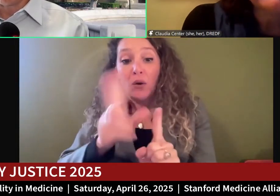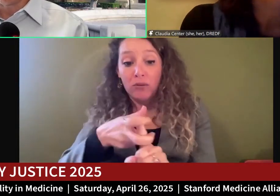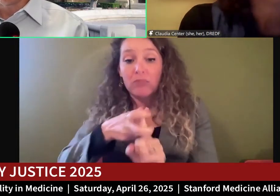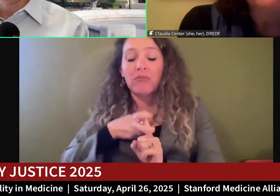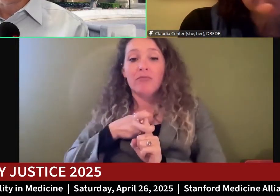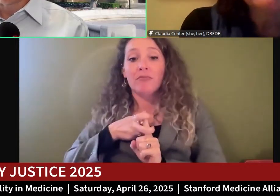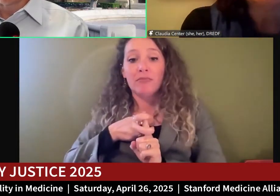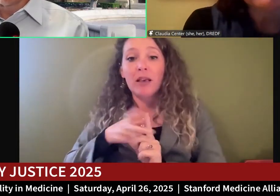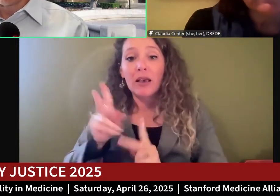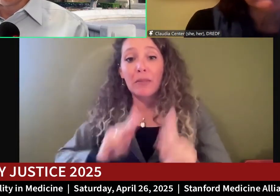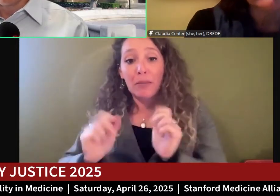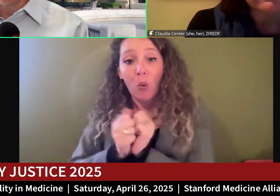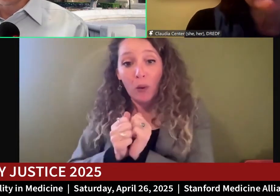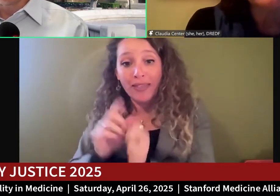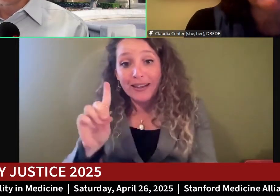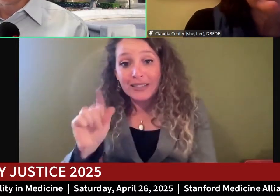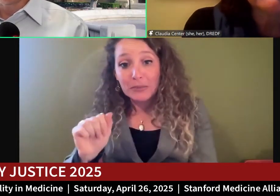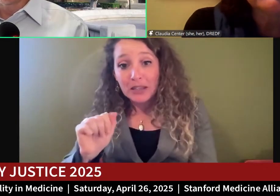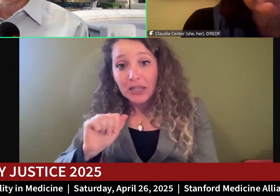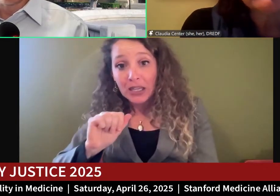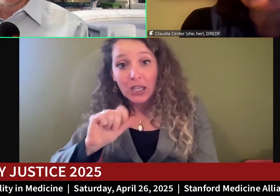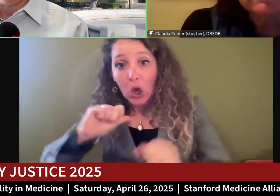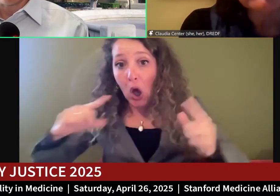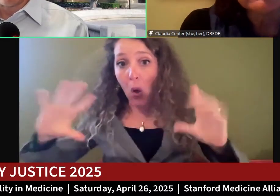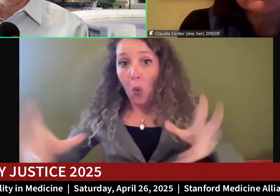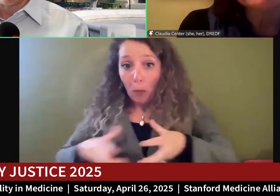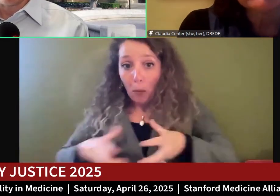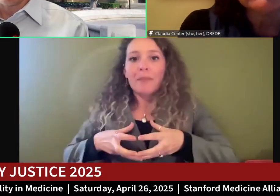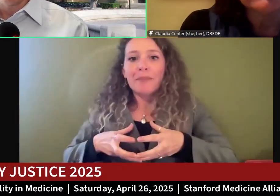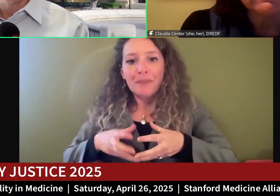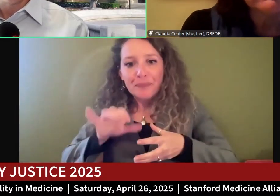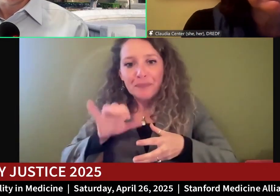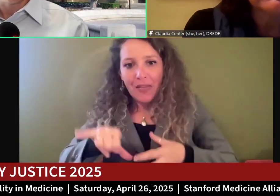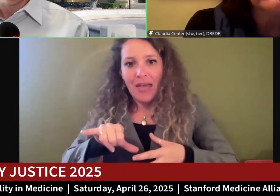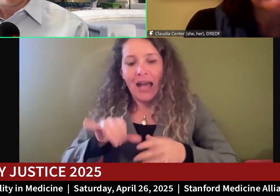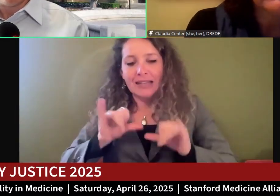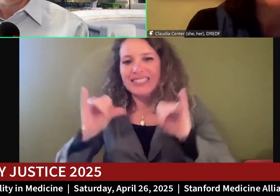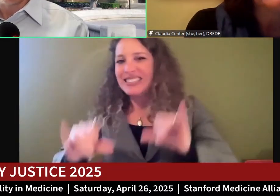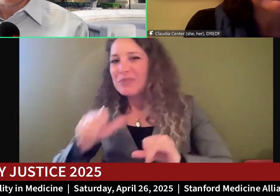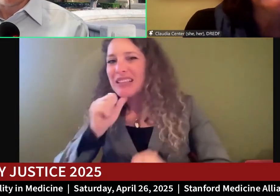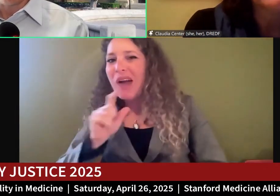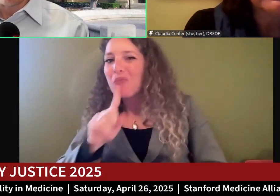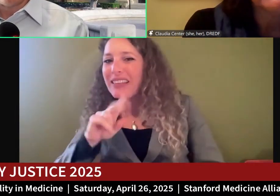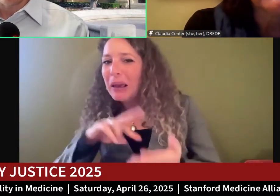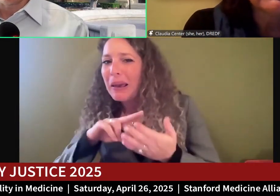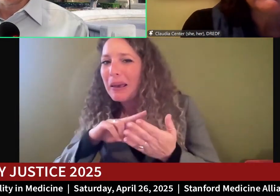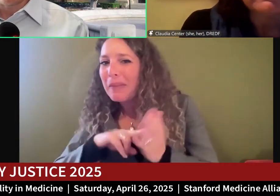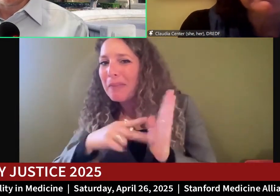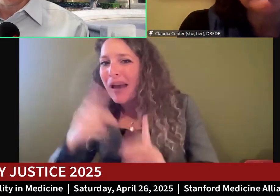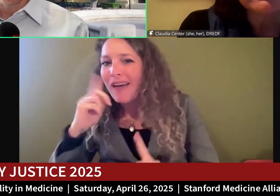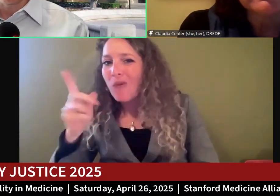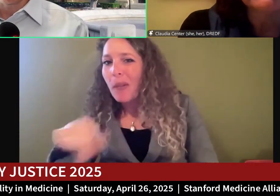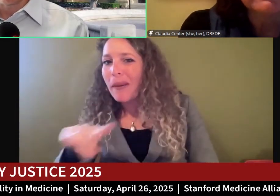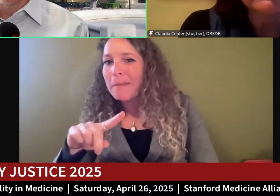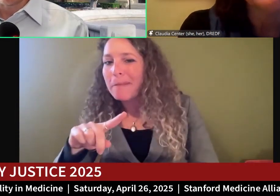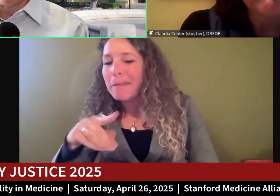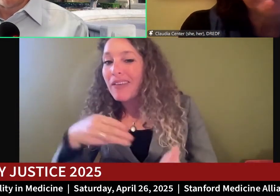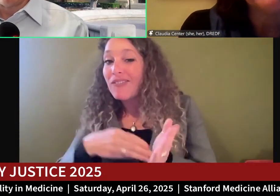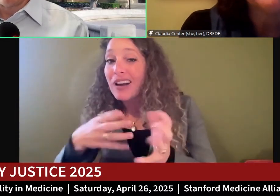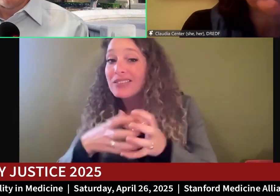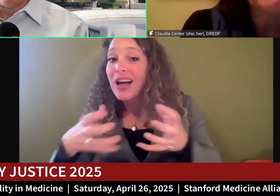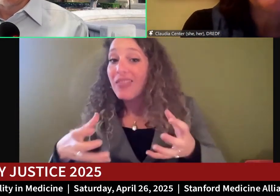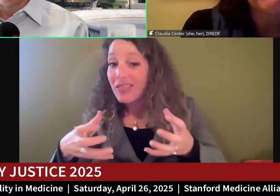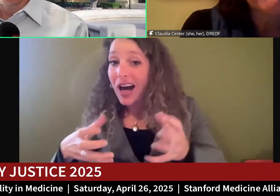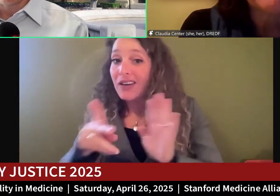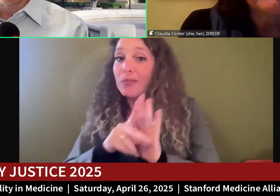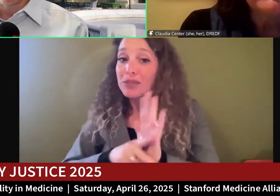disabilities and sucking them up into this system that's not really meant for them and violates many principles of